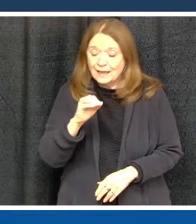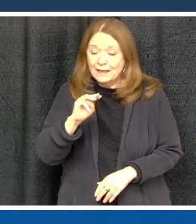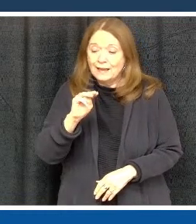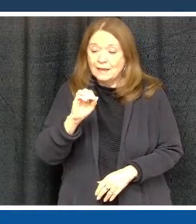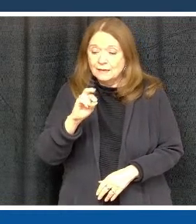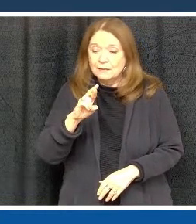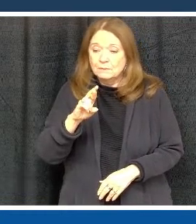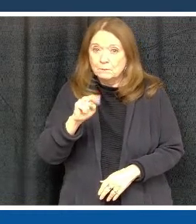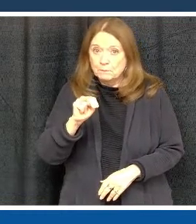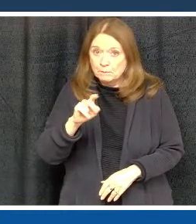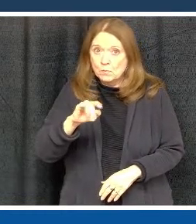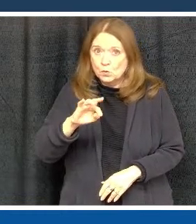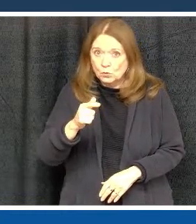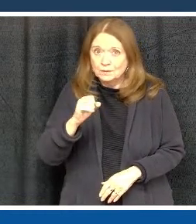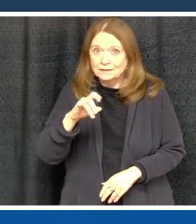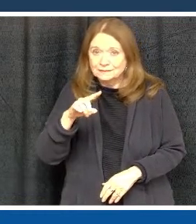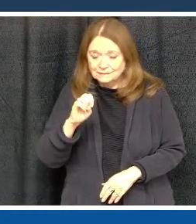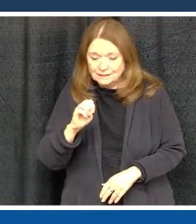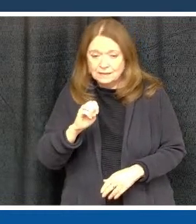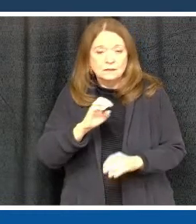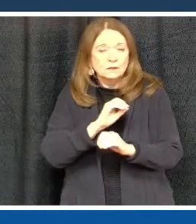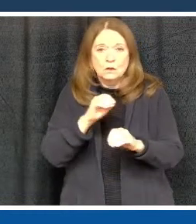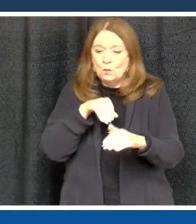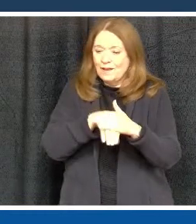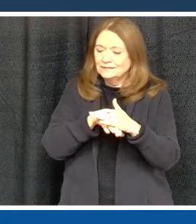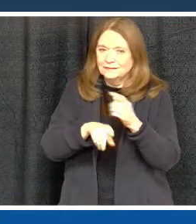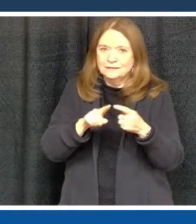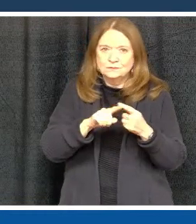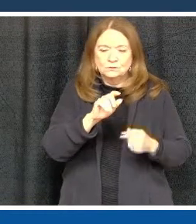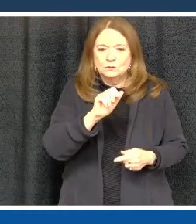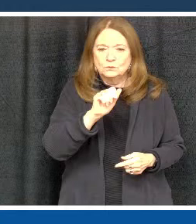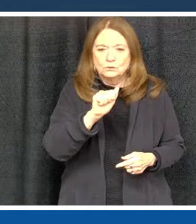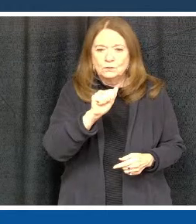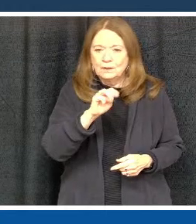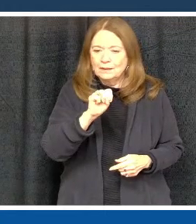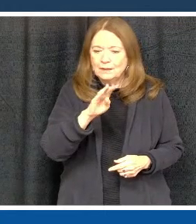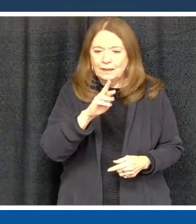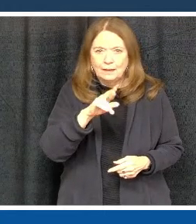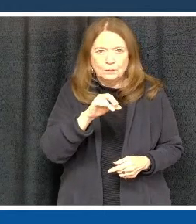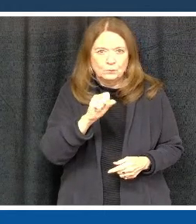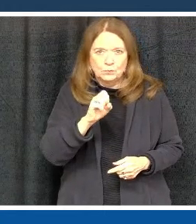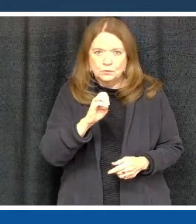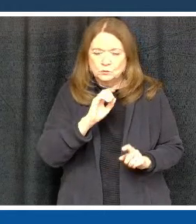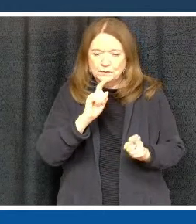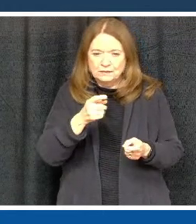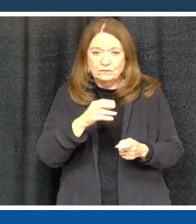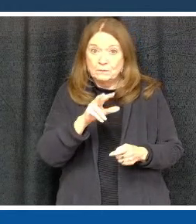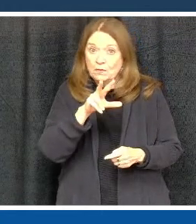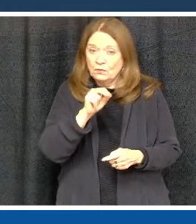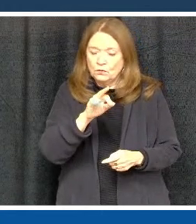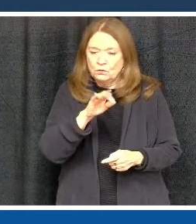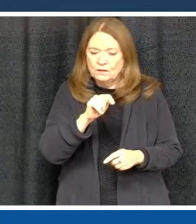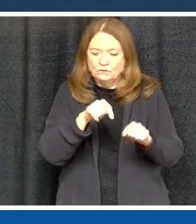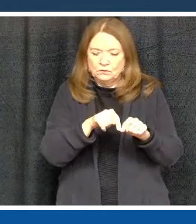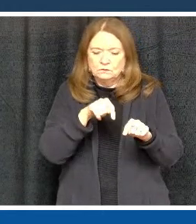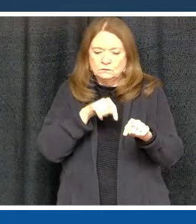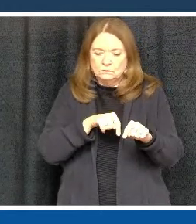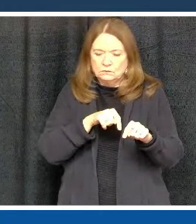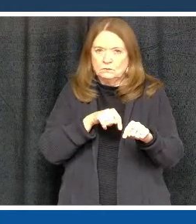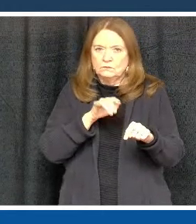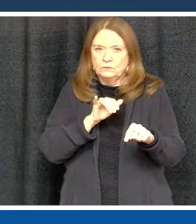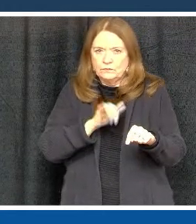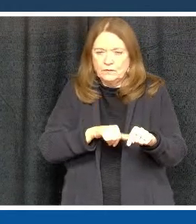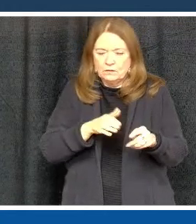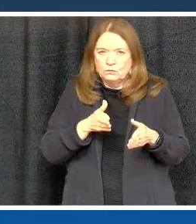frontages. No access to Britton Springs Road will be given, and they must maintain a 30-foot setback line from Britton Springs Road.